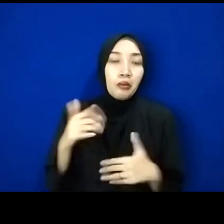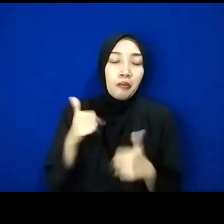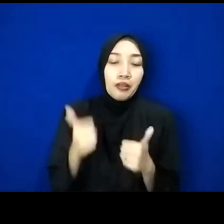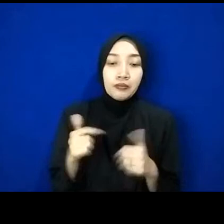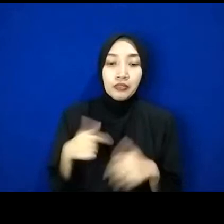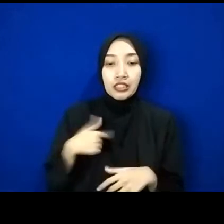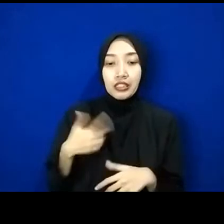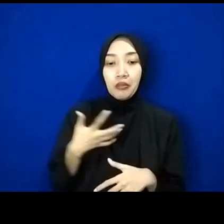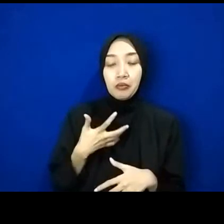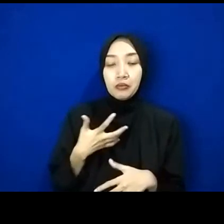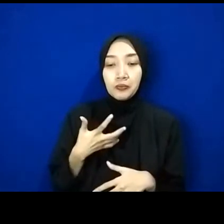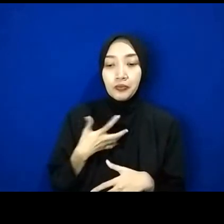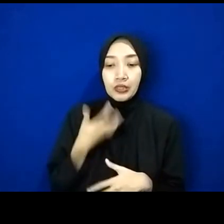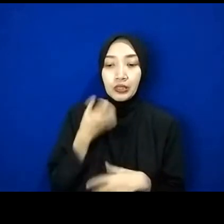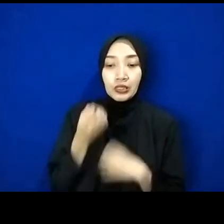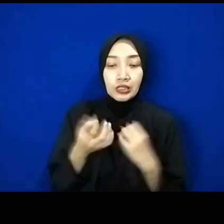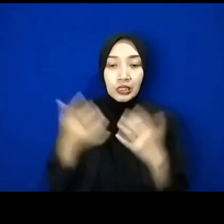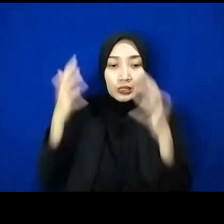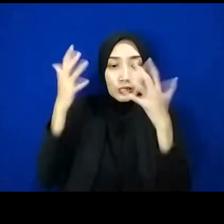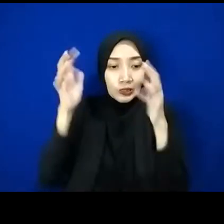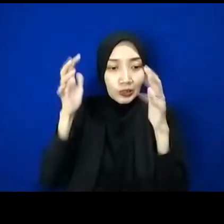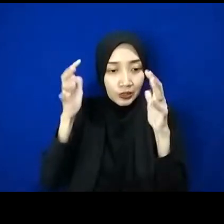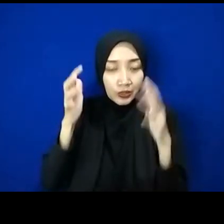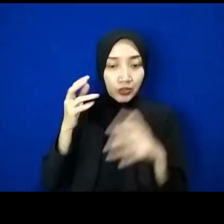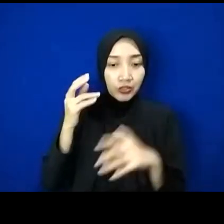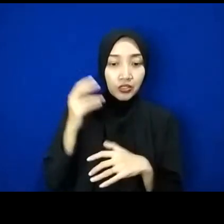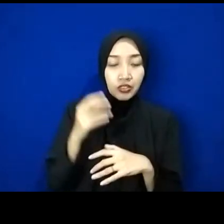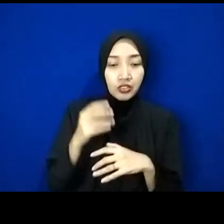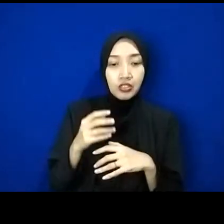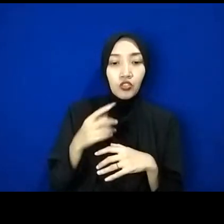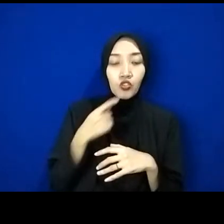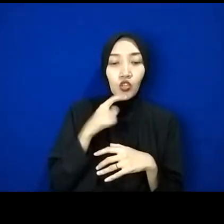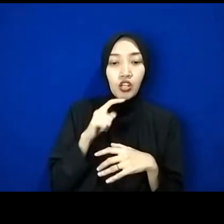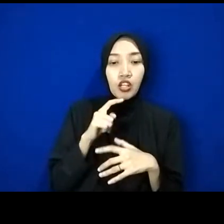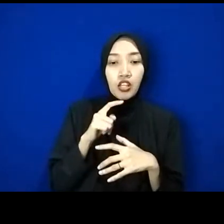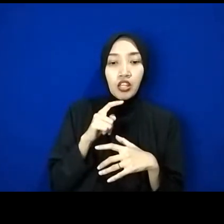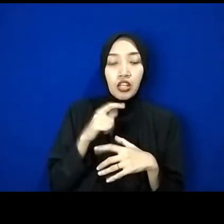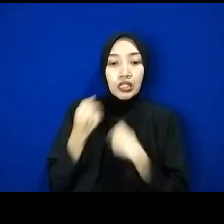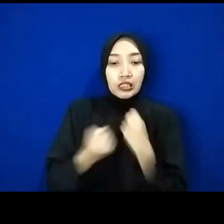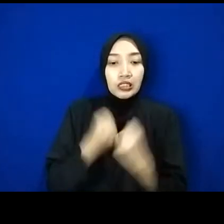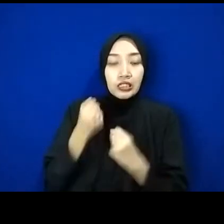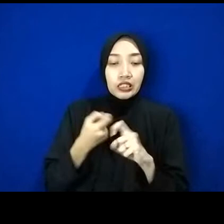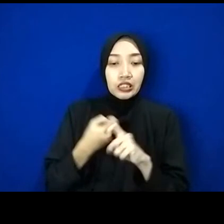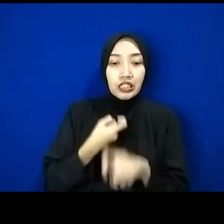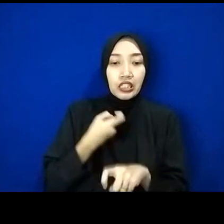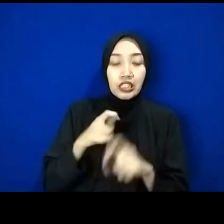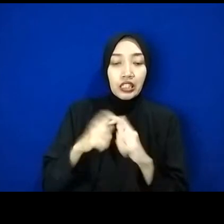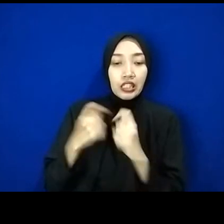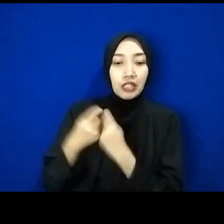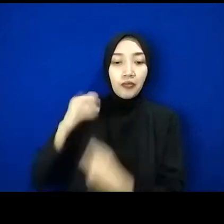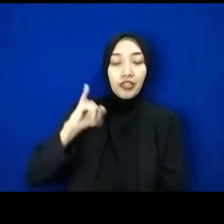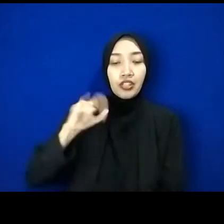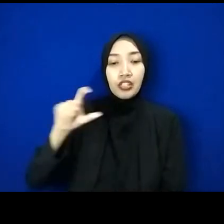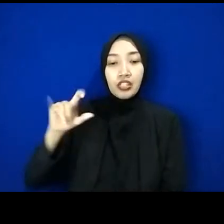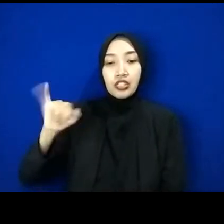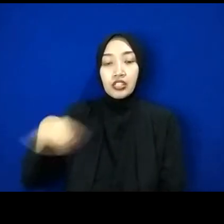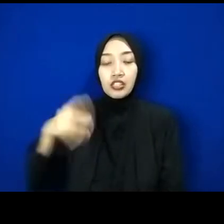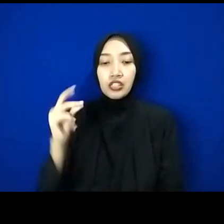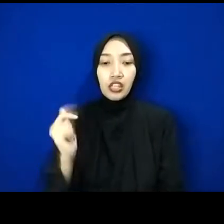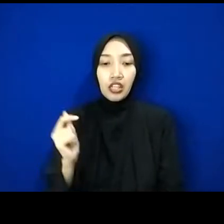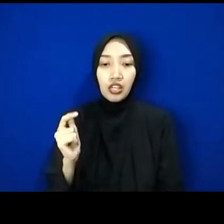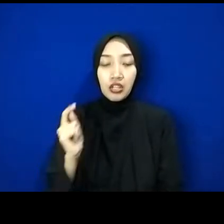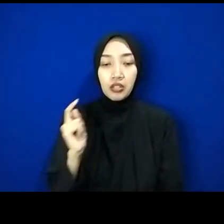appreciate the productivity of the ICJR team, because very productive